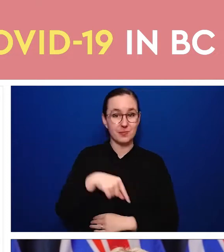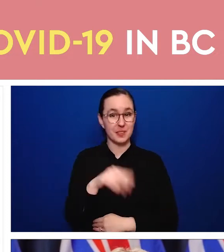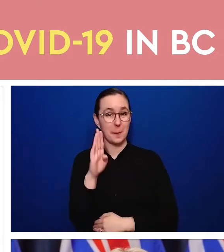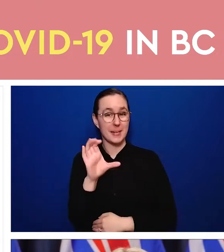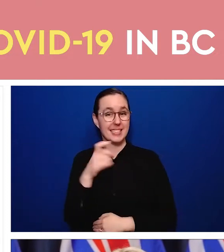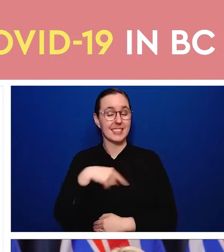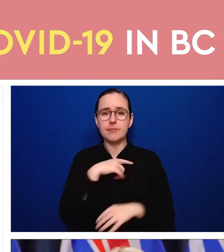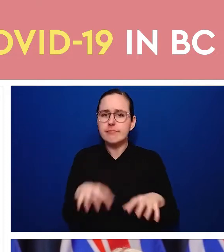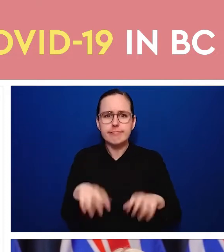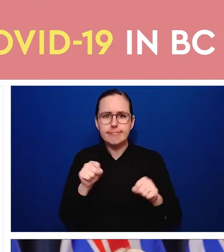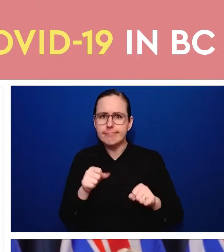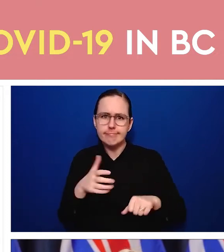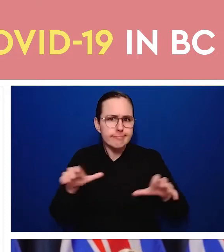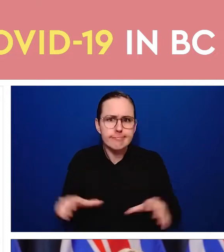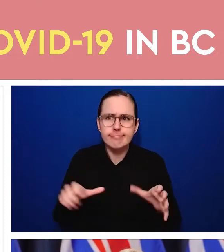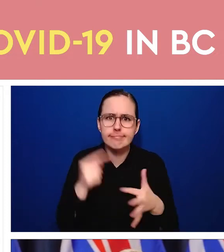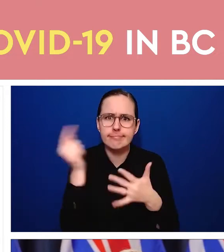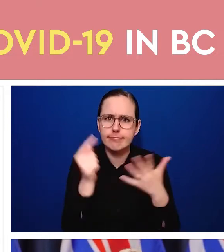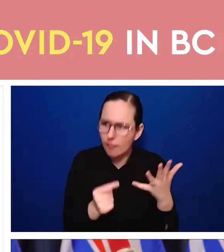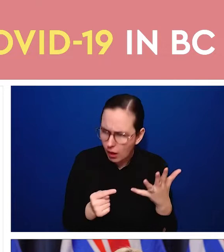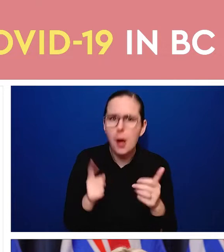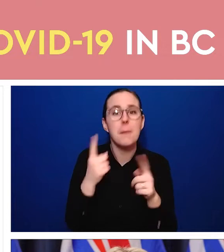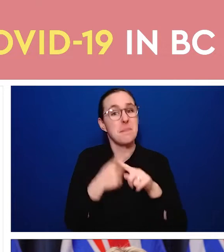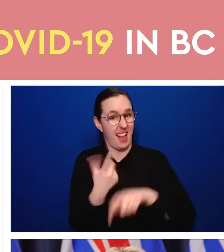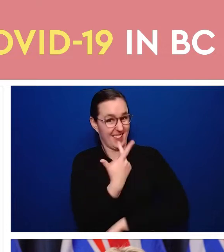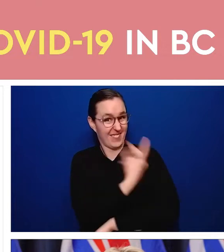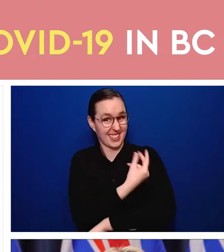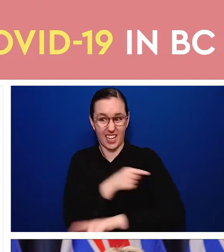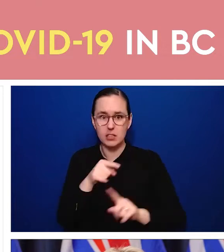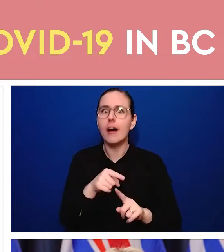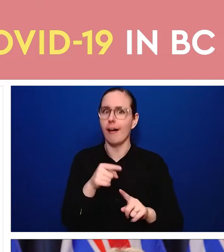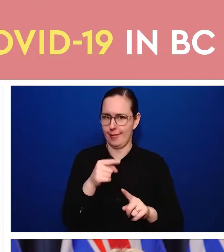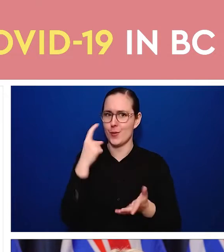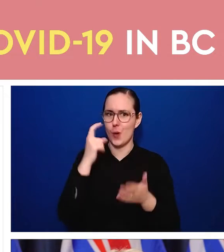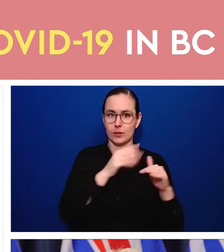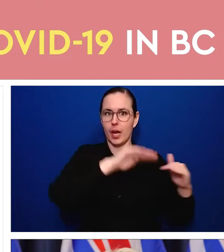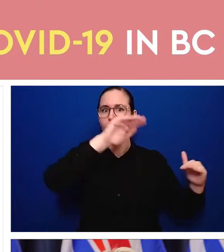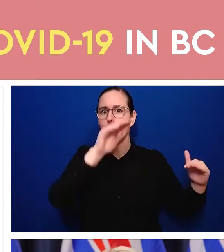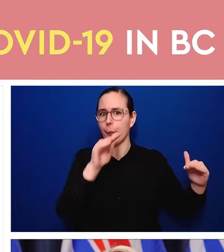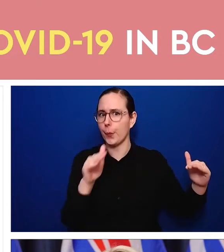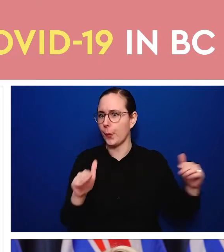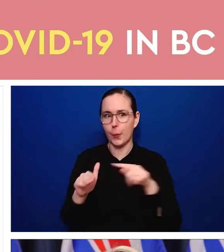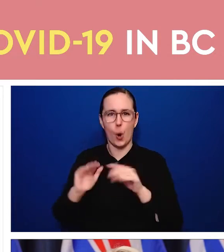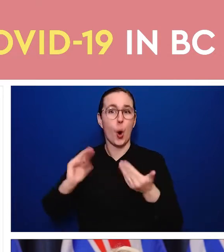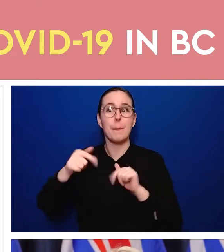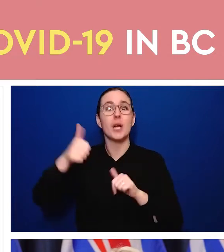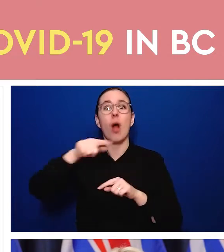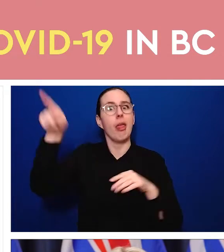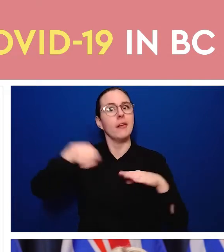has meant that we have fared well compared to many other jurisdictions in the country. If we look at